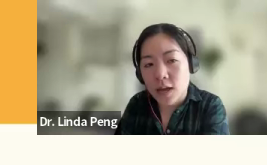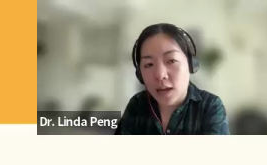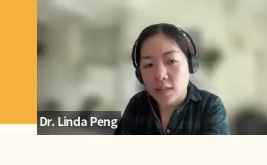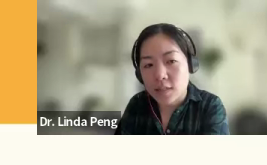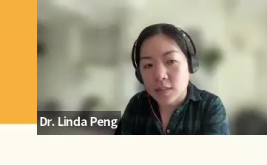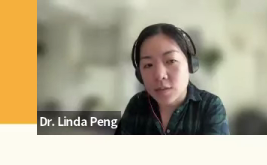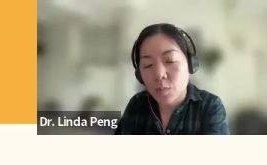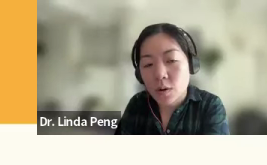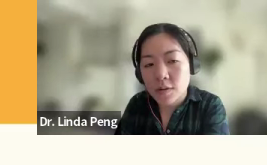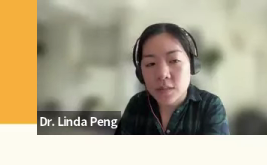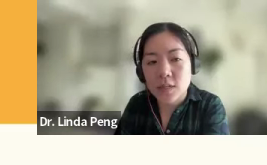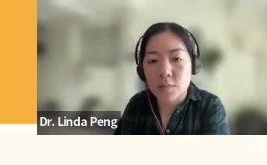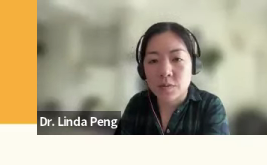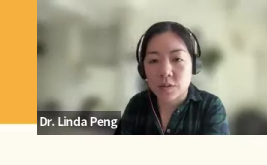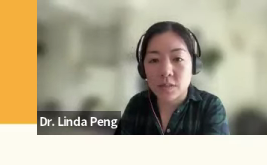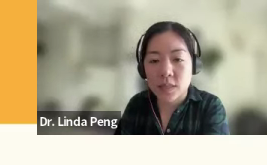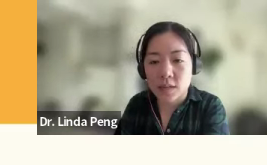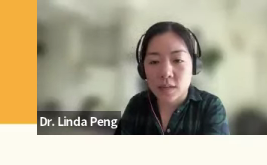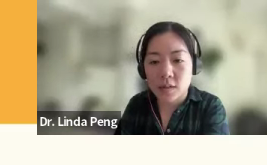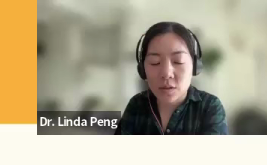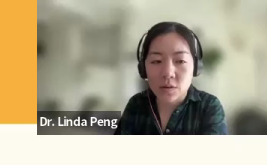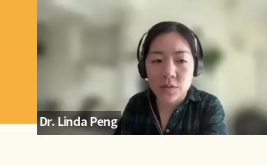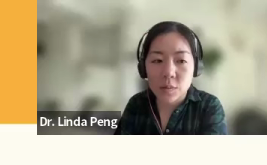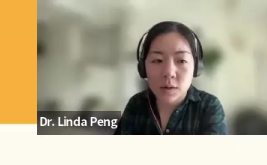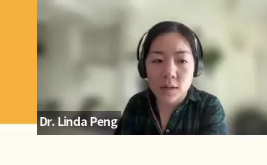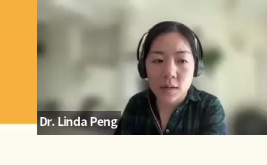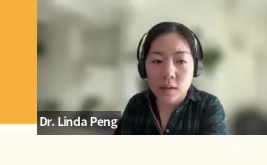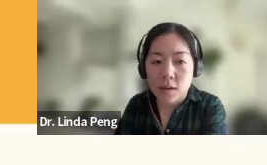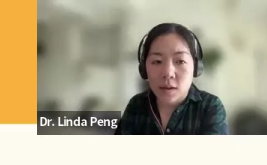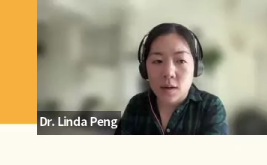to access more of the type of service they need.